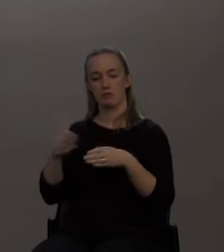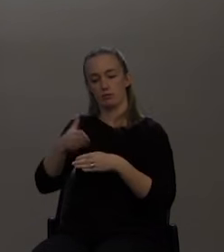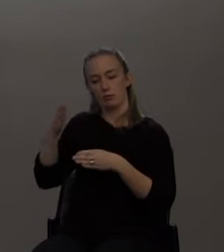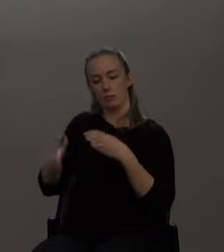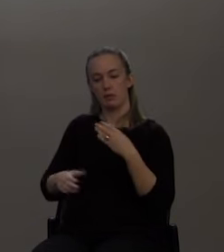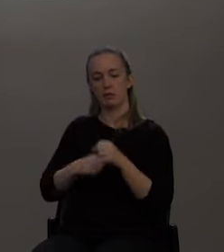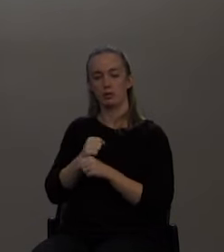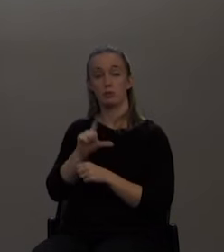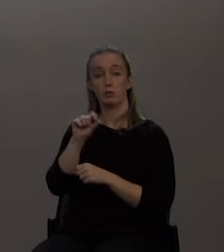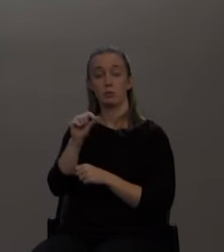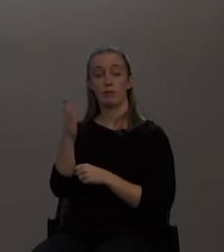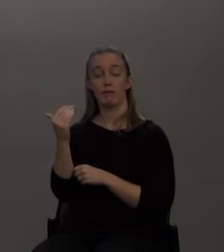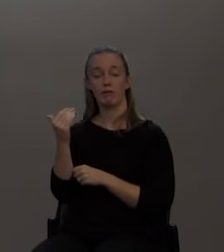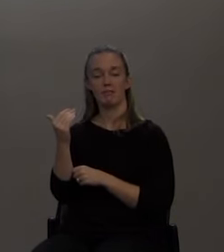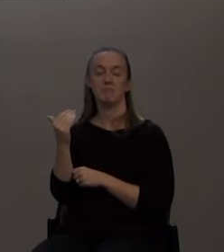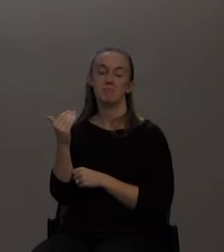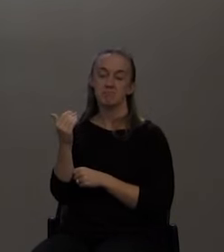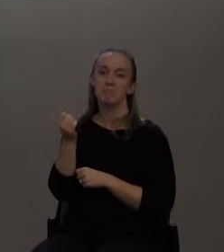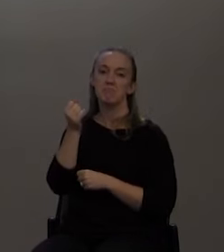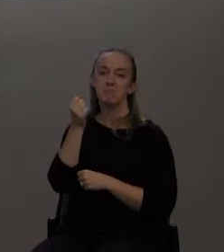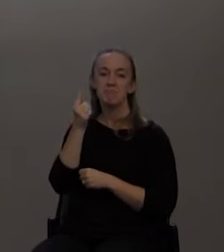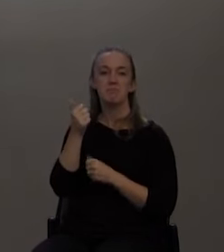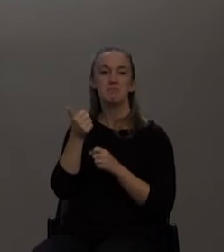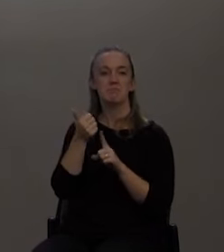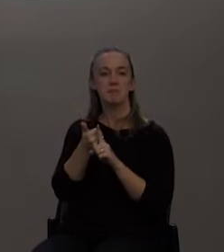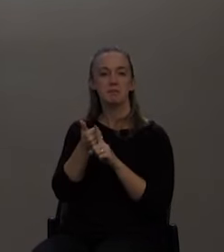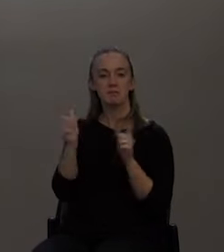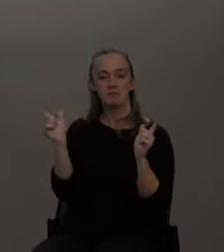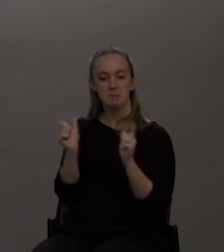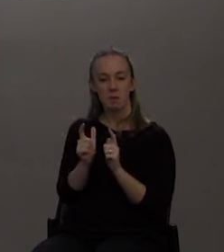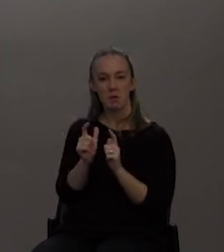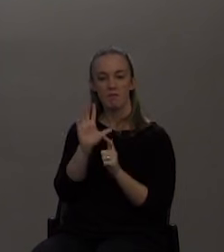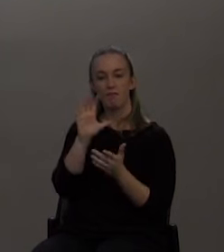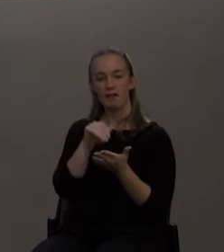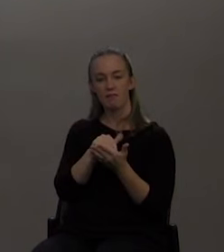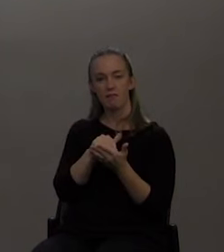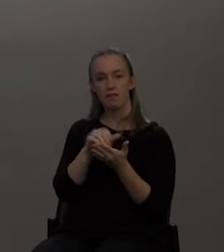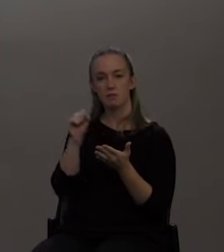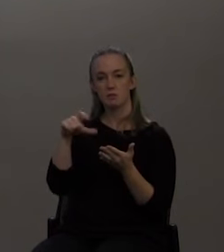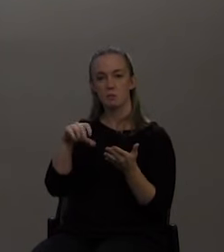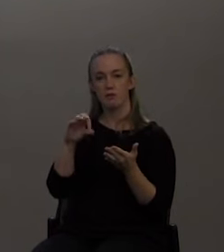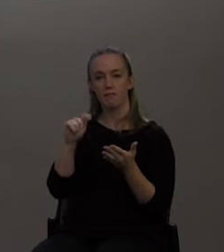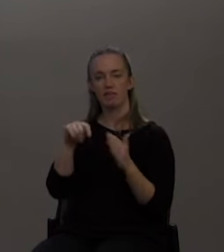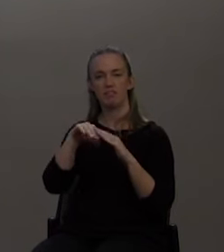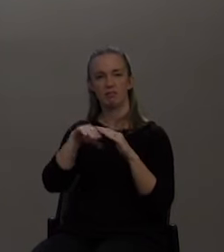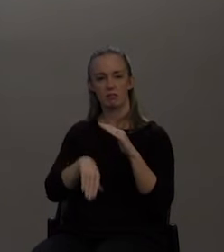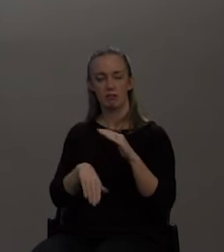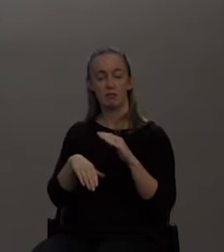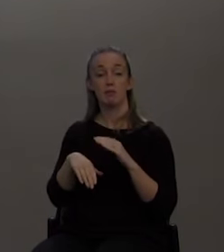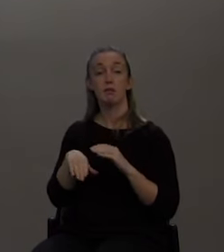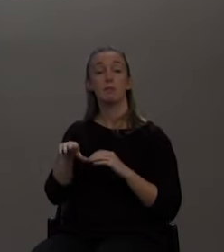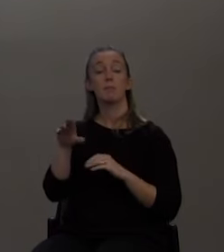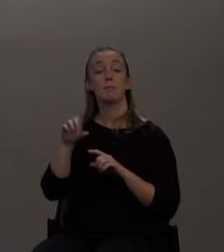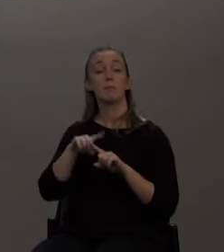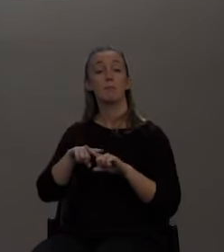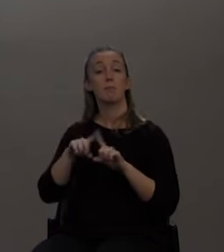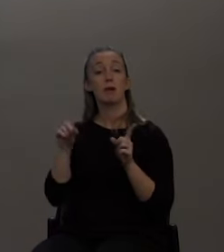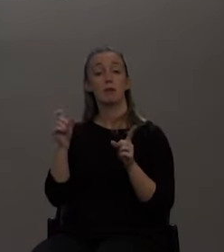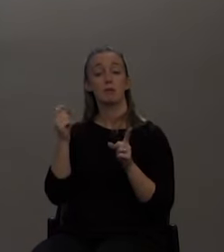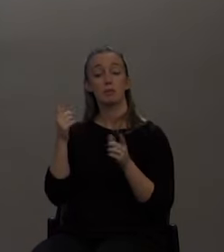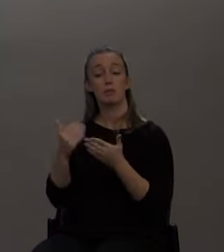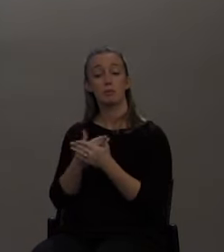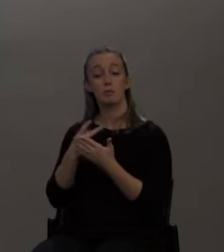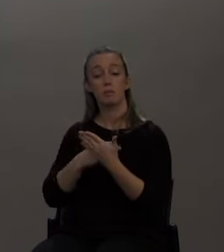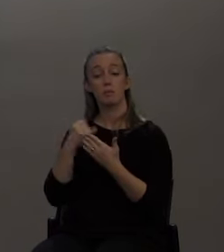Many of them were smaller projects of 5,000 square feet or less, but the new projects totaled